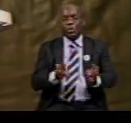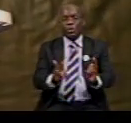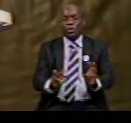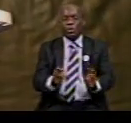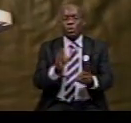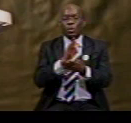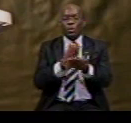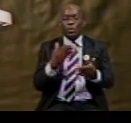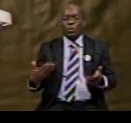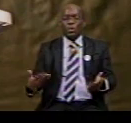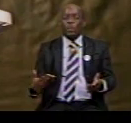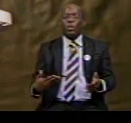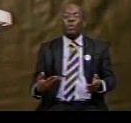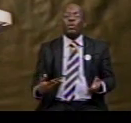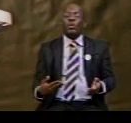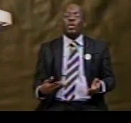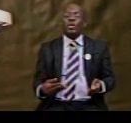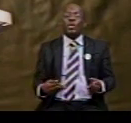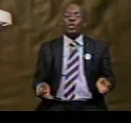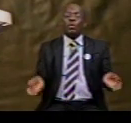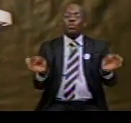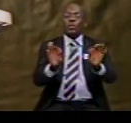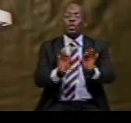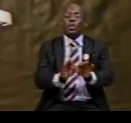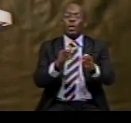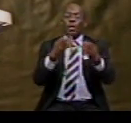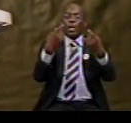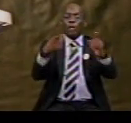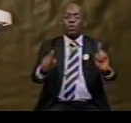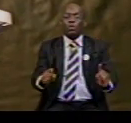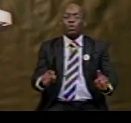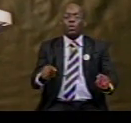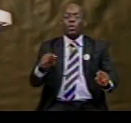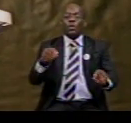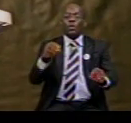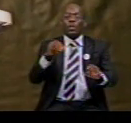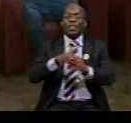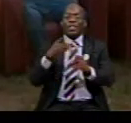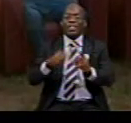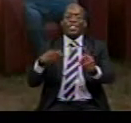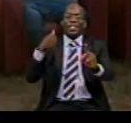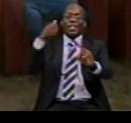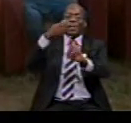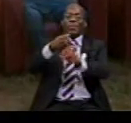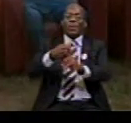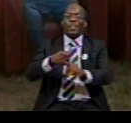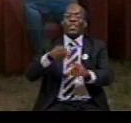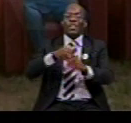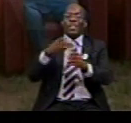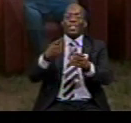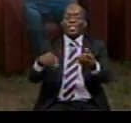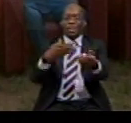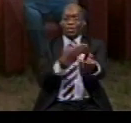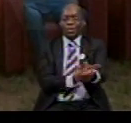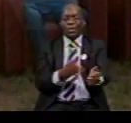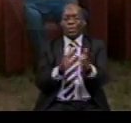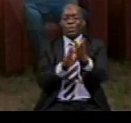Impact Academy in the morning. Are you together? Yes, together. Praise the